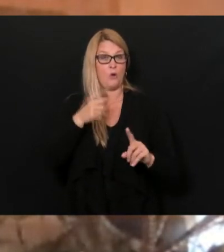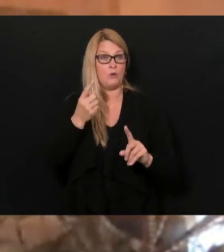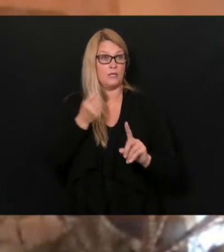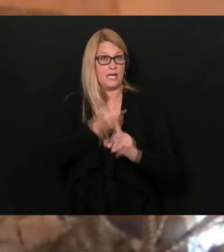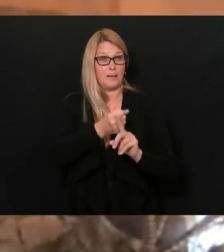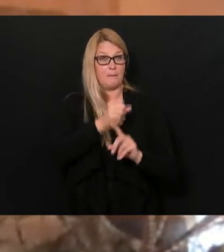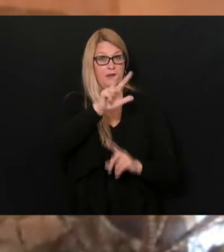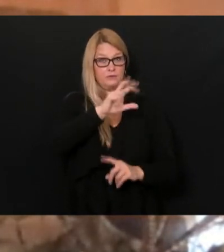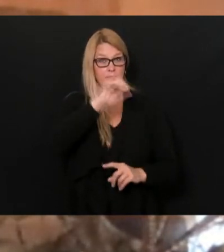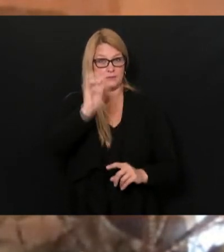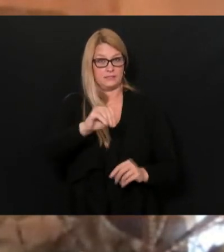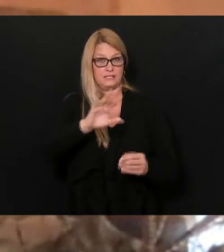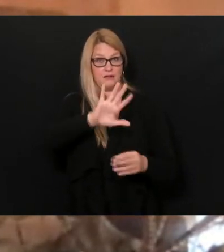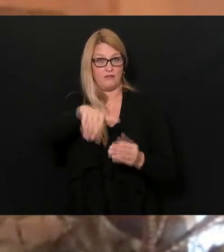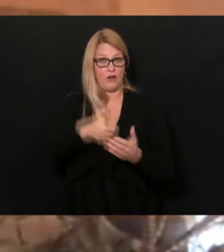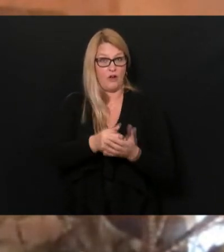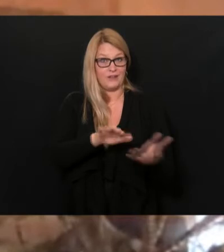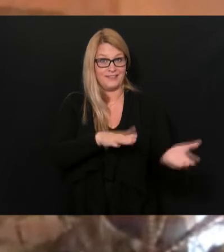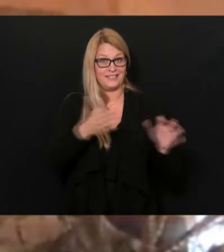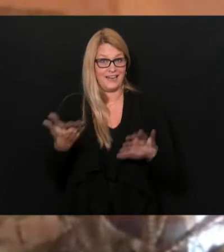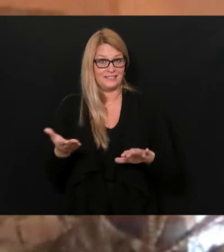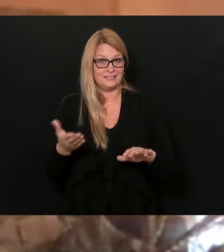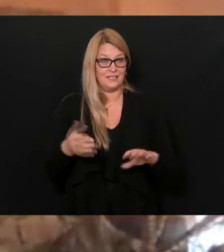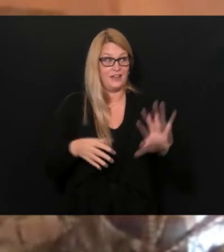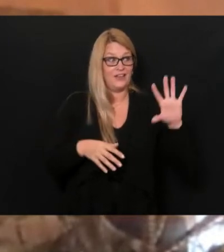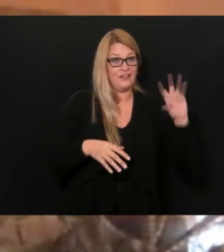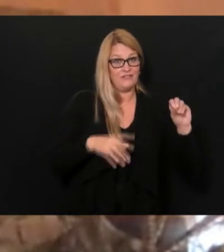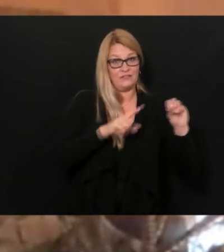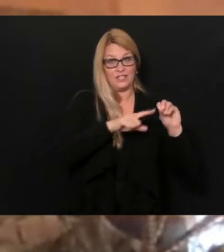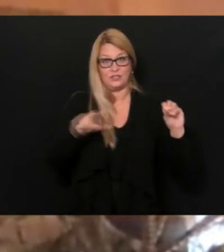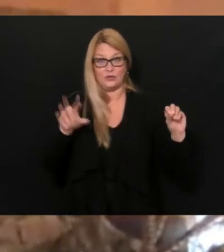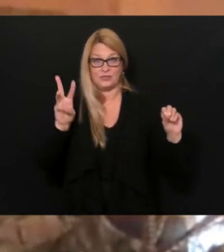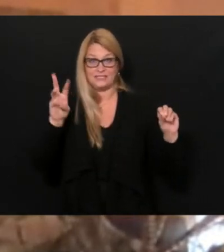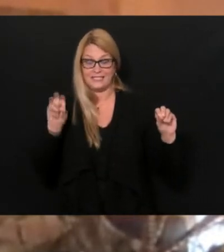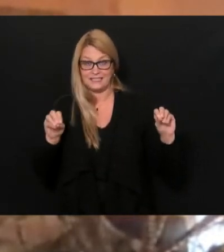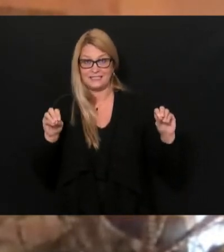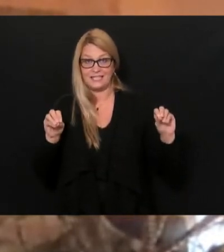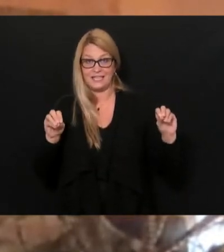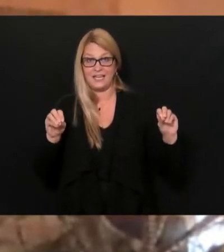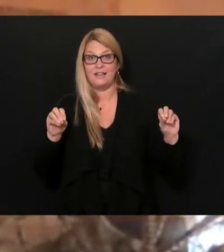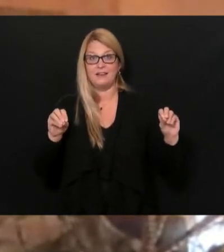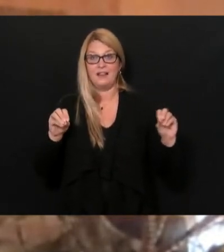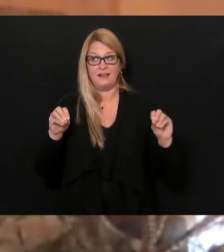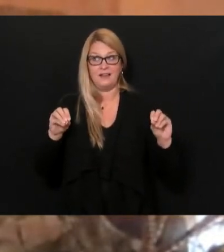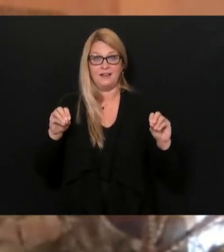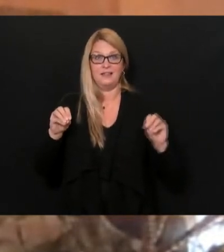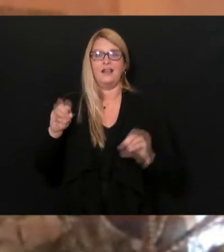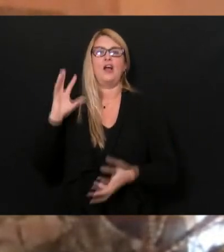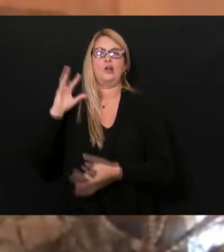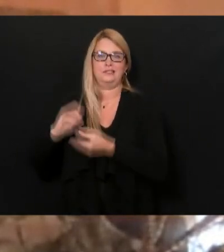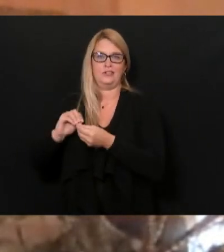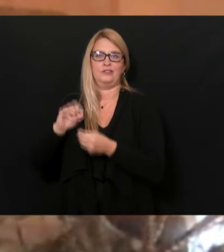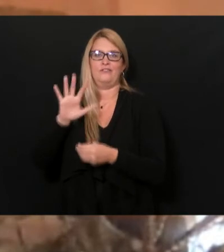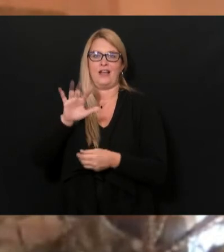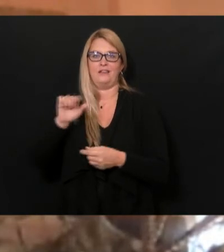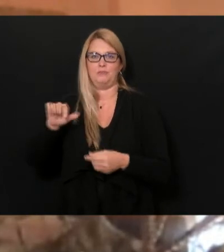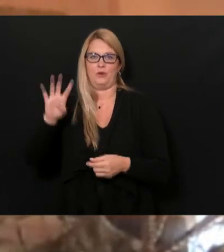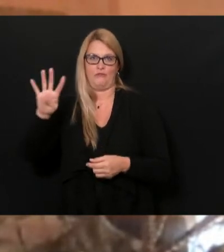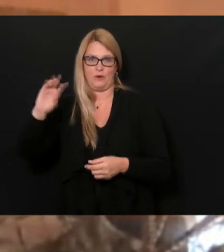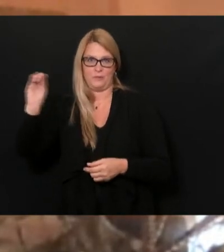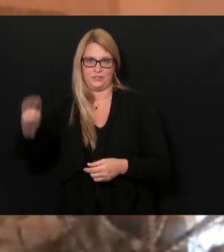of our deaths. People from 50 to 60 years old account for 5.4% of our deaths.